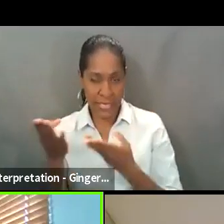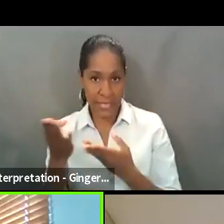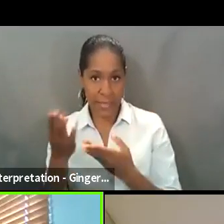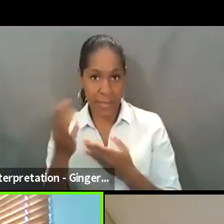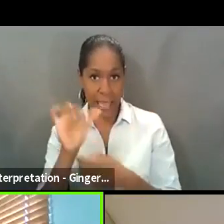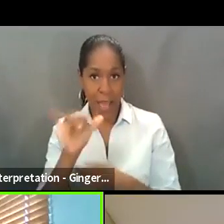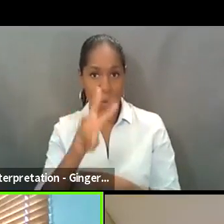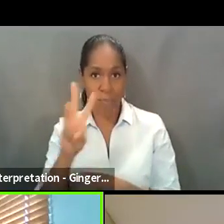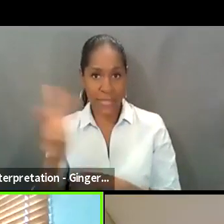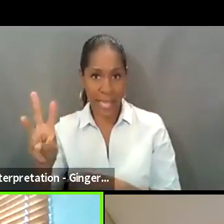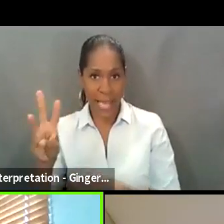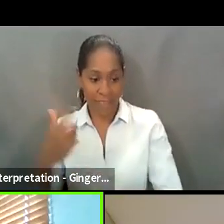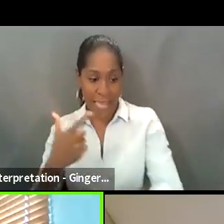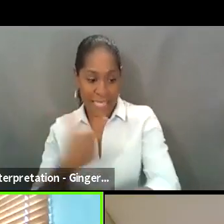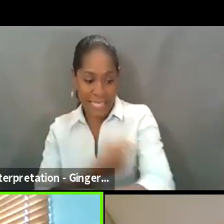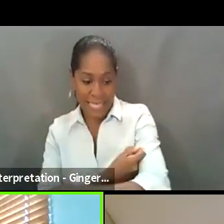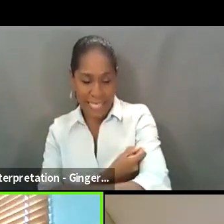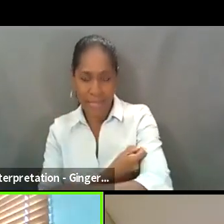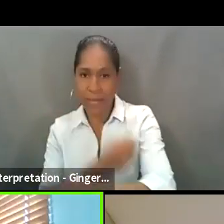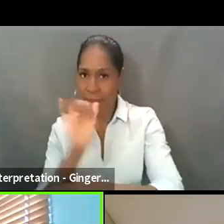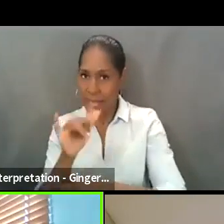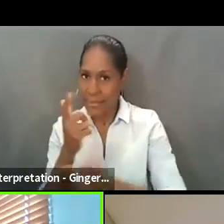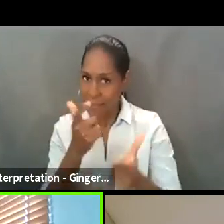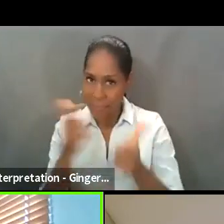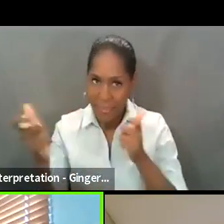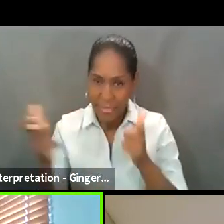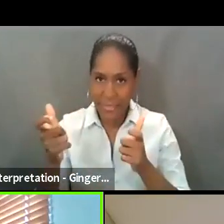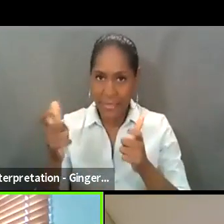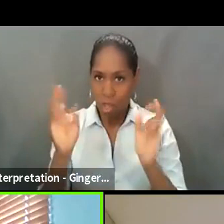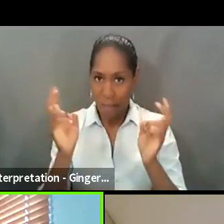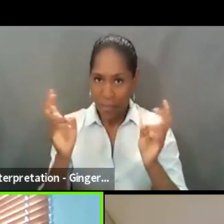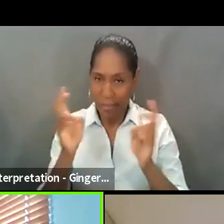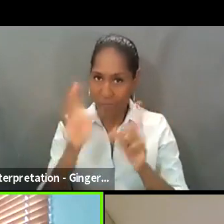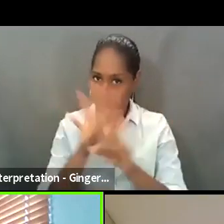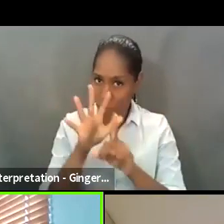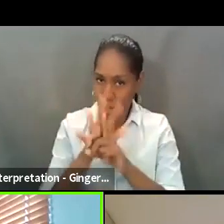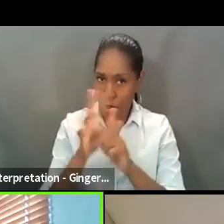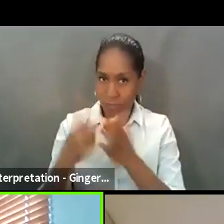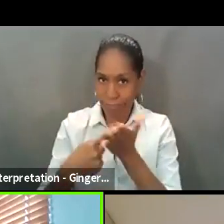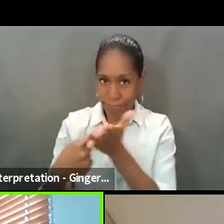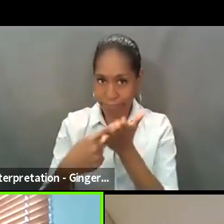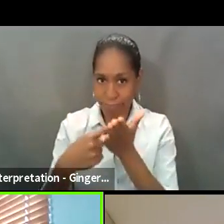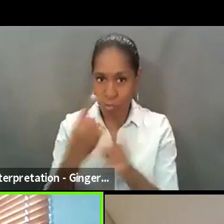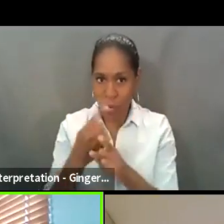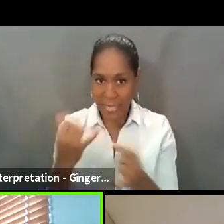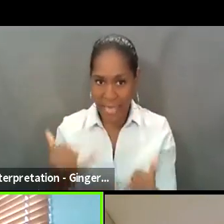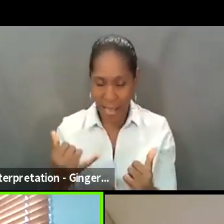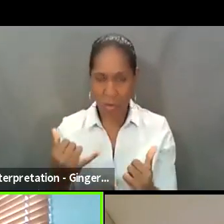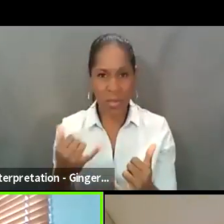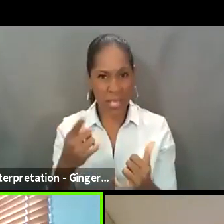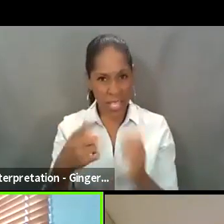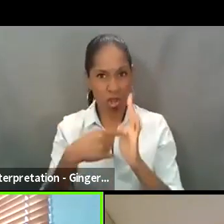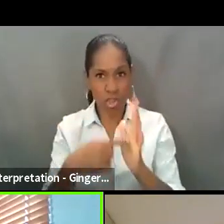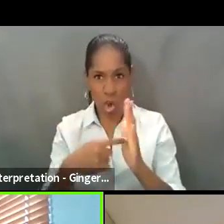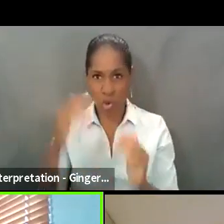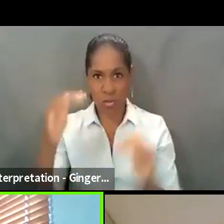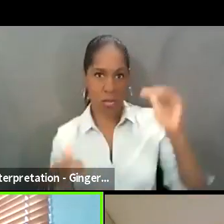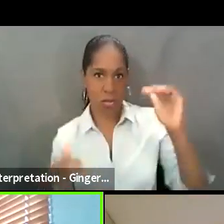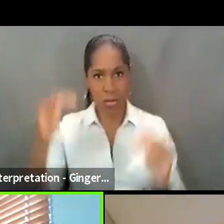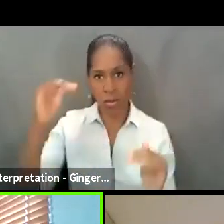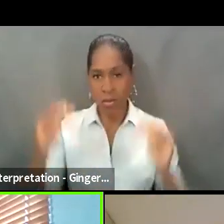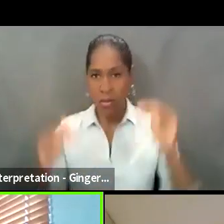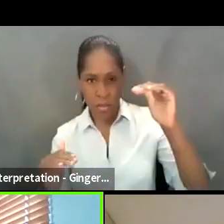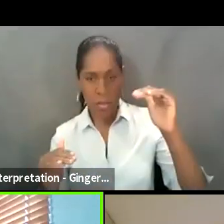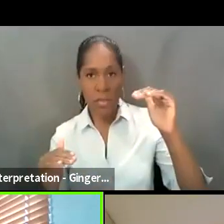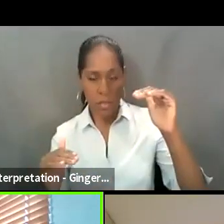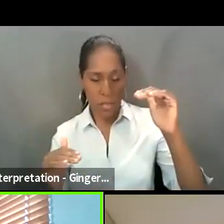vaccines, which is a big topic right now, are showing the disparities that we have in